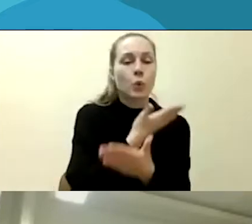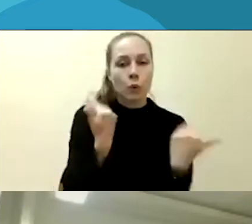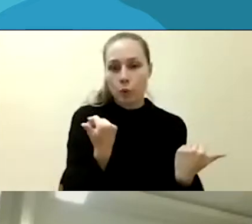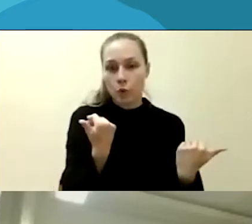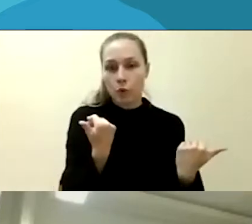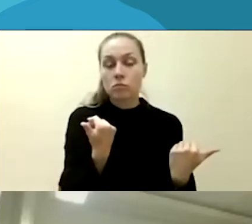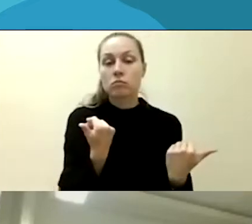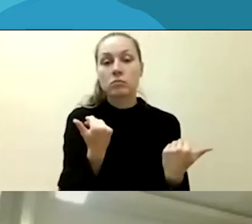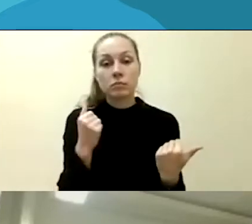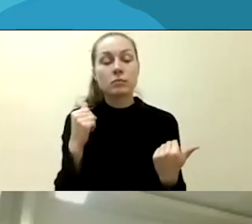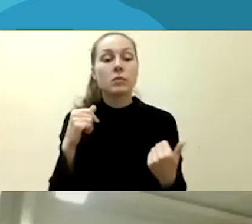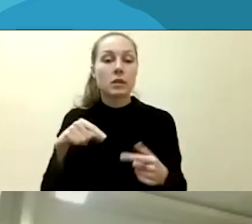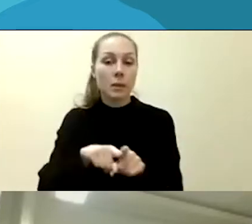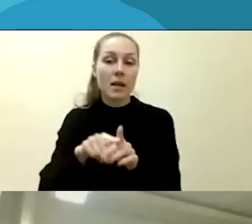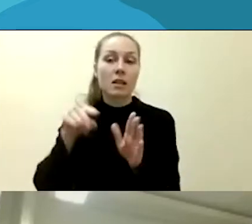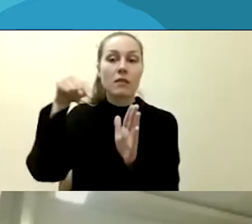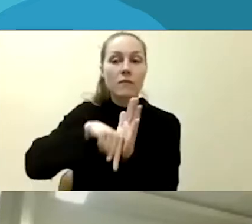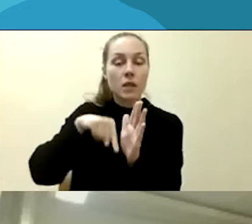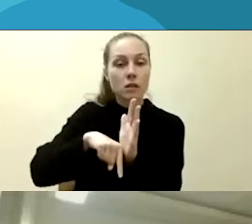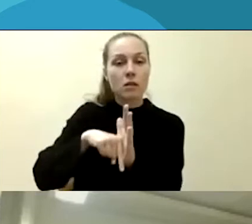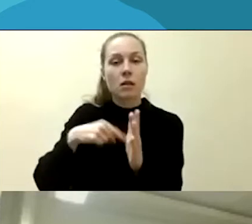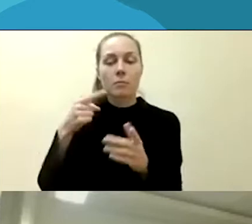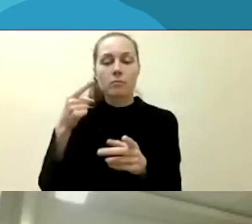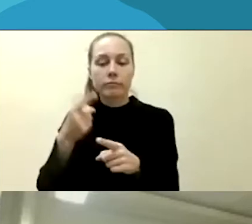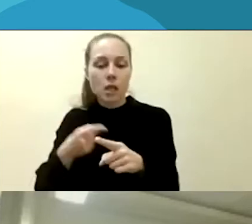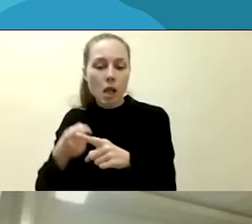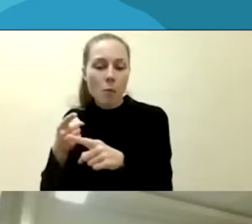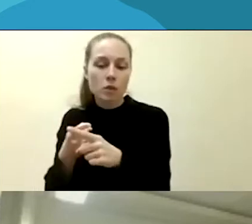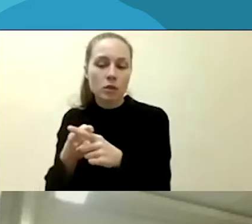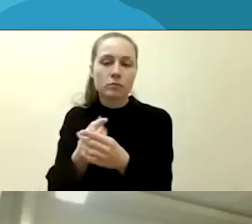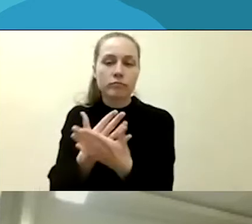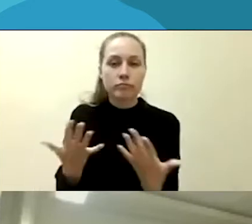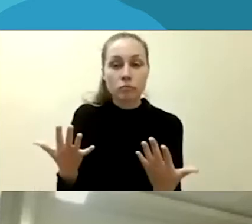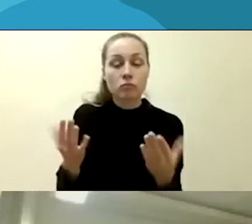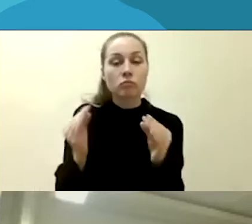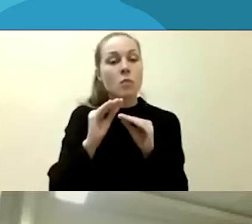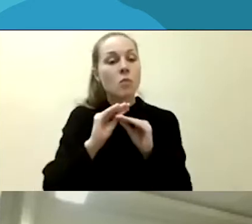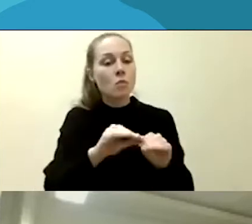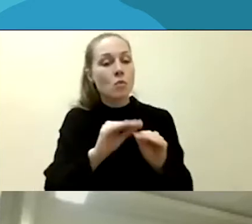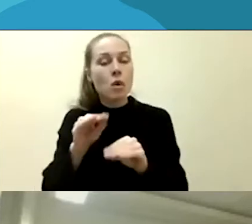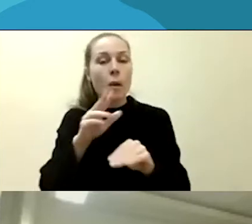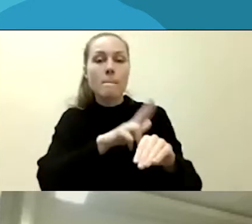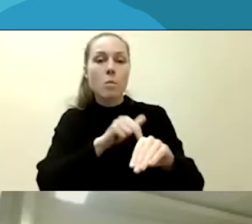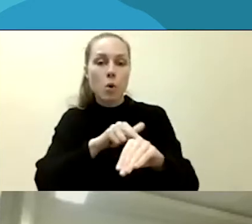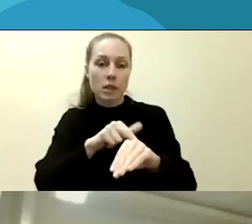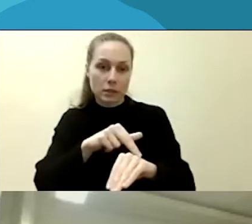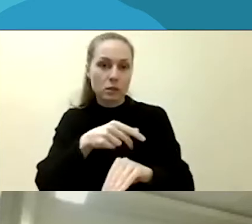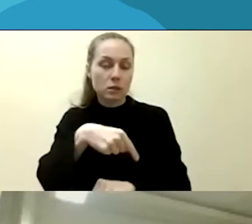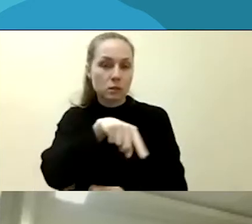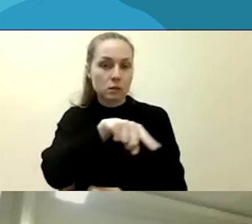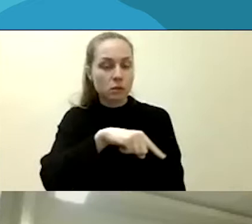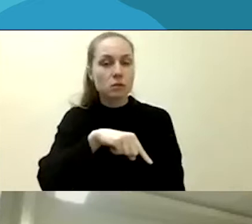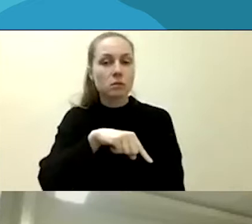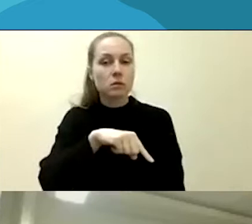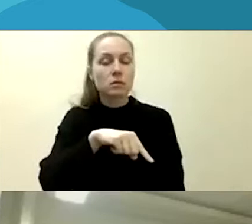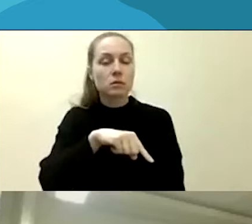We have to give them what we need, so we should success in the investigation,